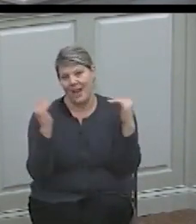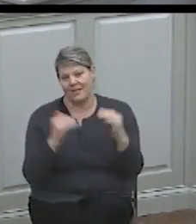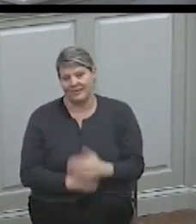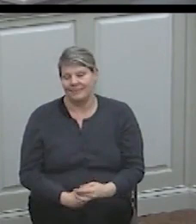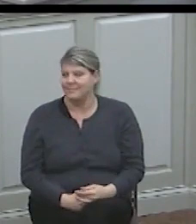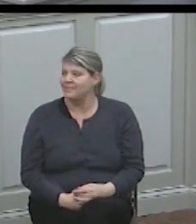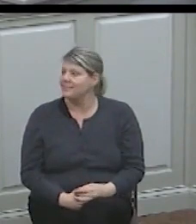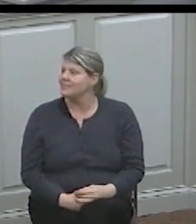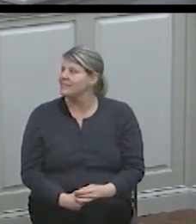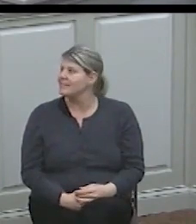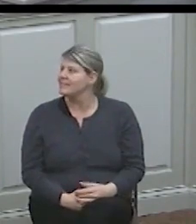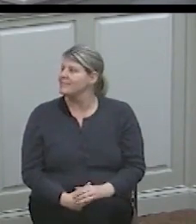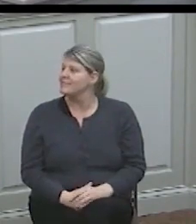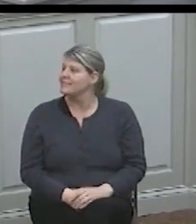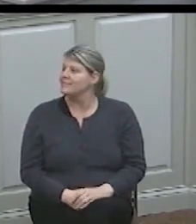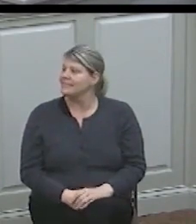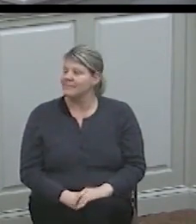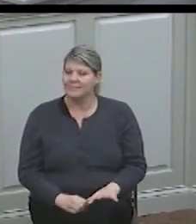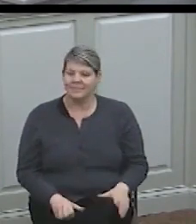Sorry,